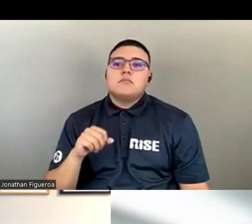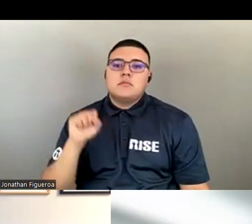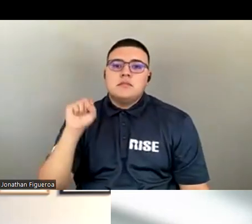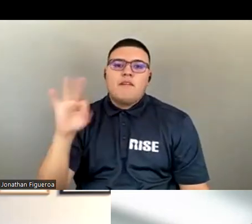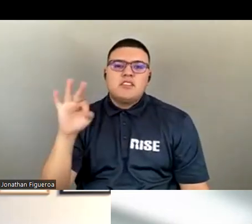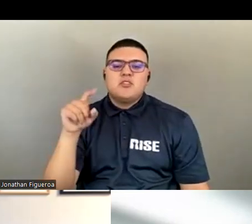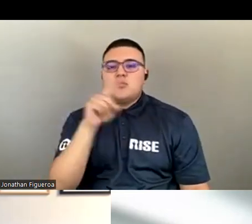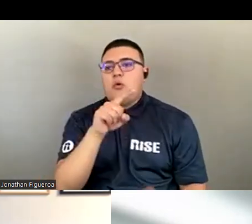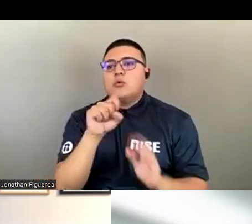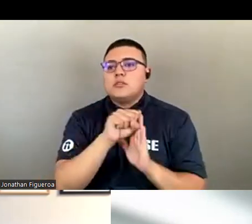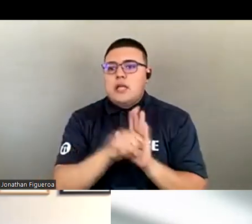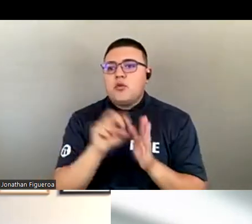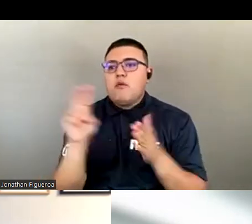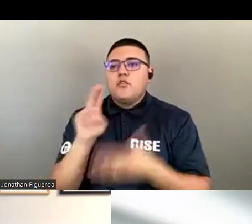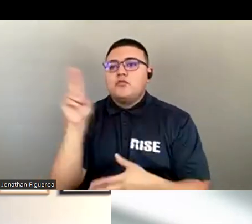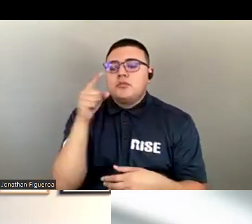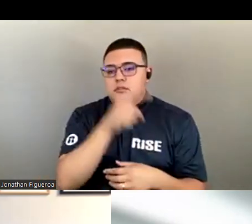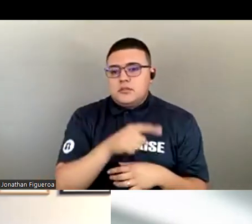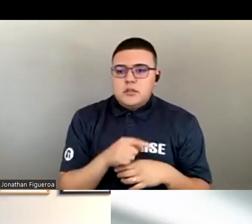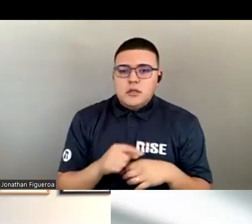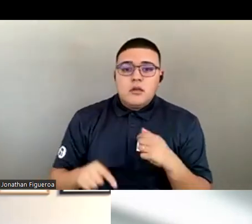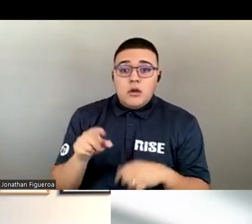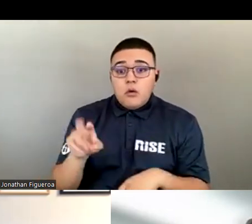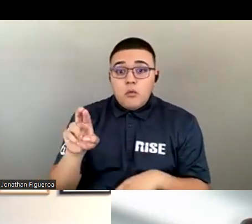do you have other resources that you would recommend?